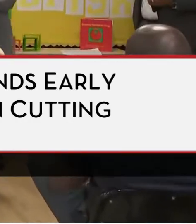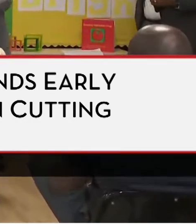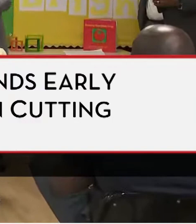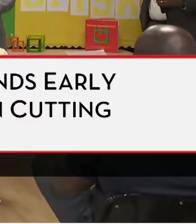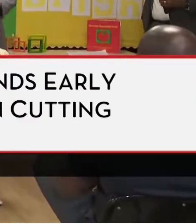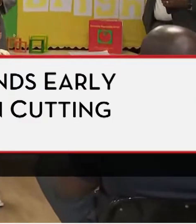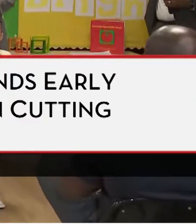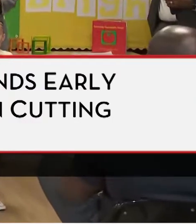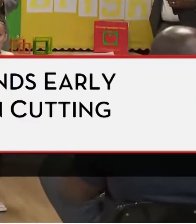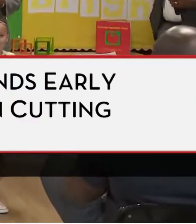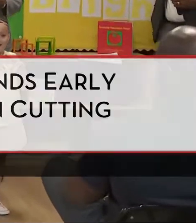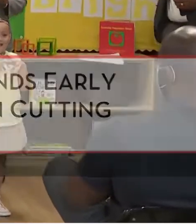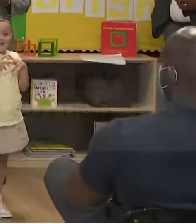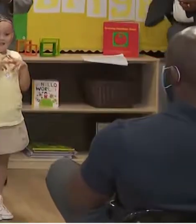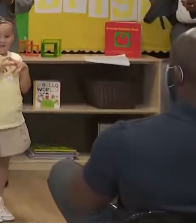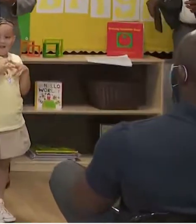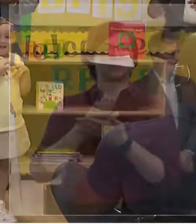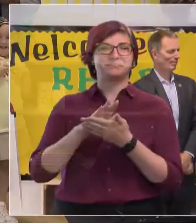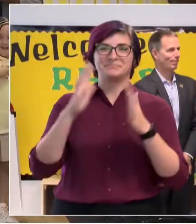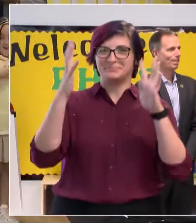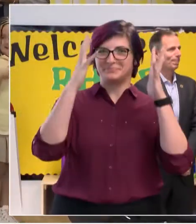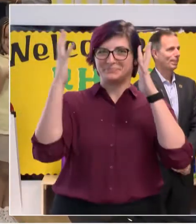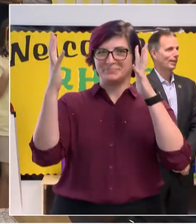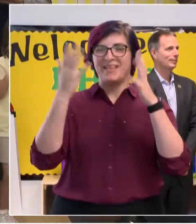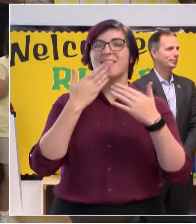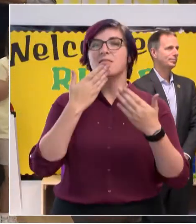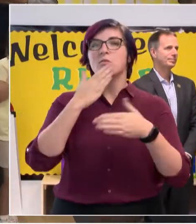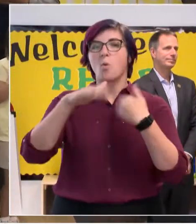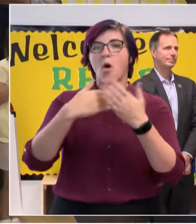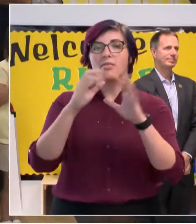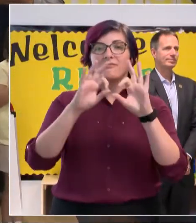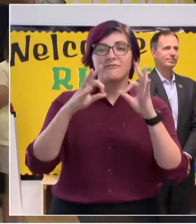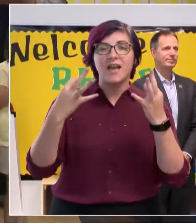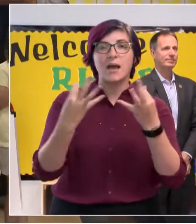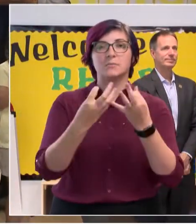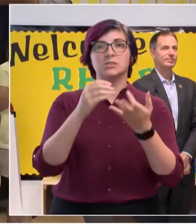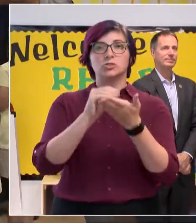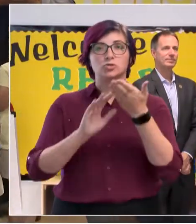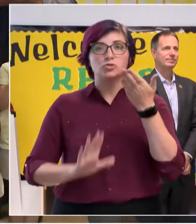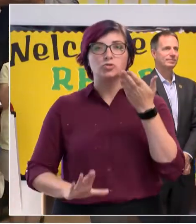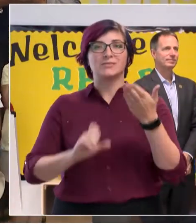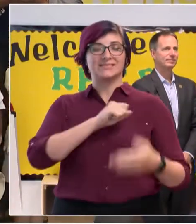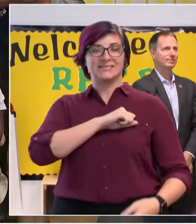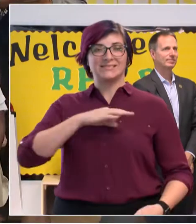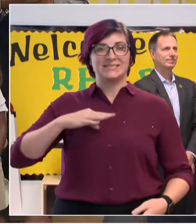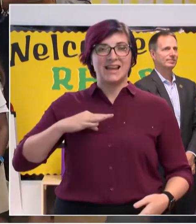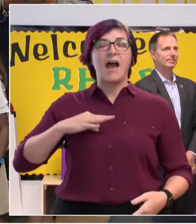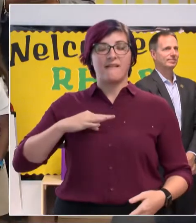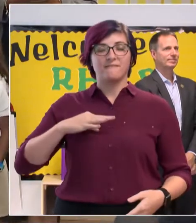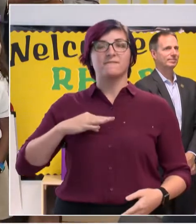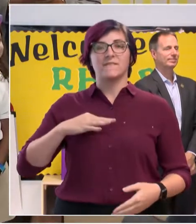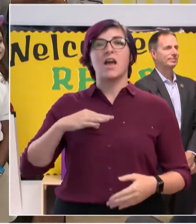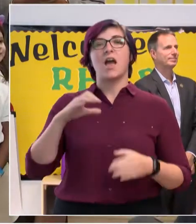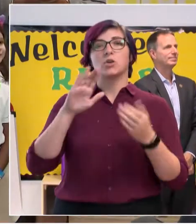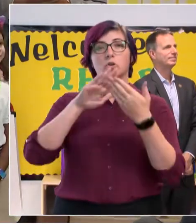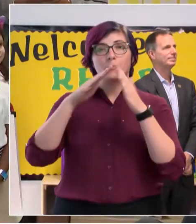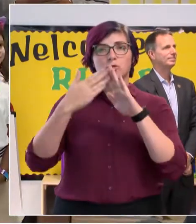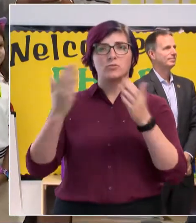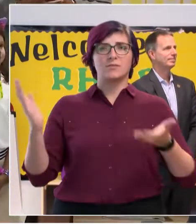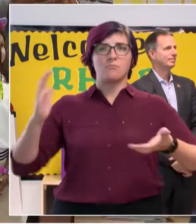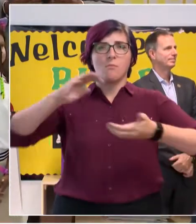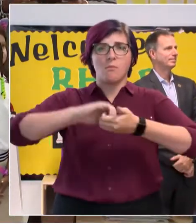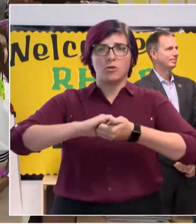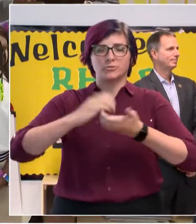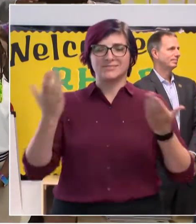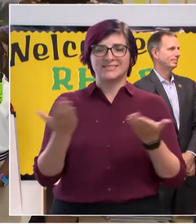Make me feel good. Thank you to all the families, students, staff, and community partners who are here to help us celebrate this monumental